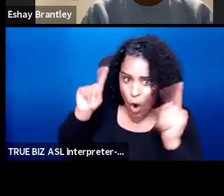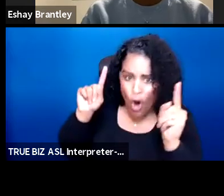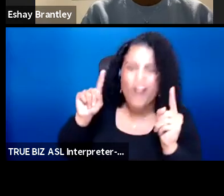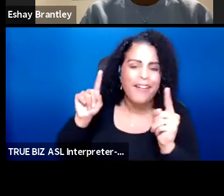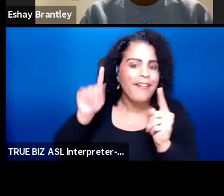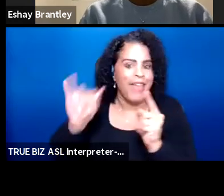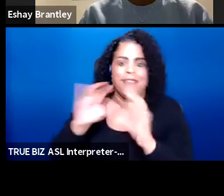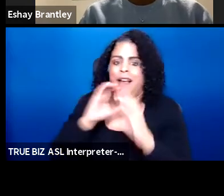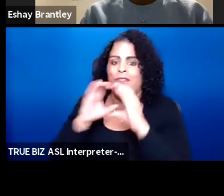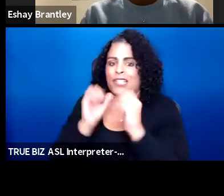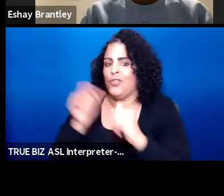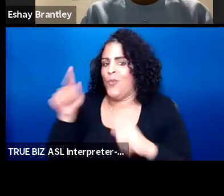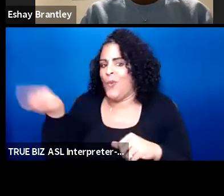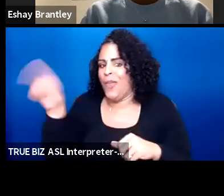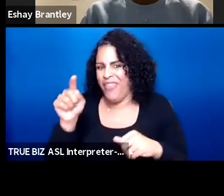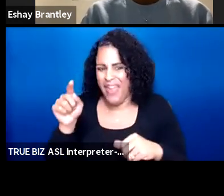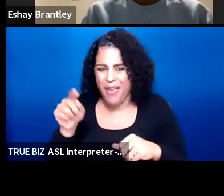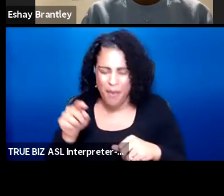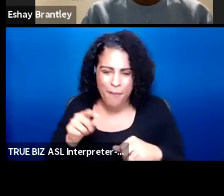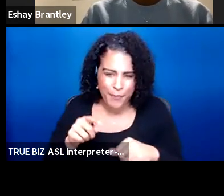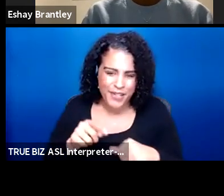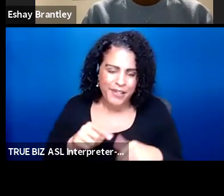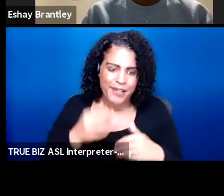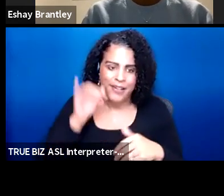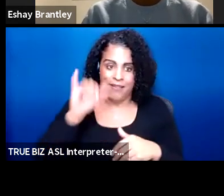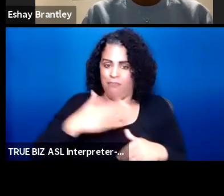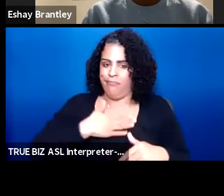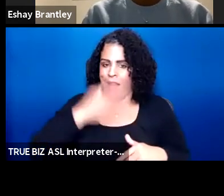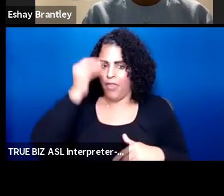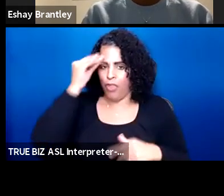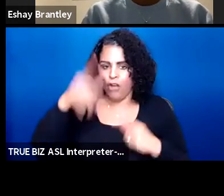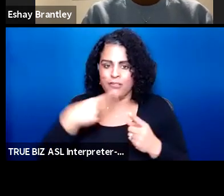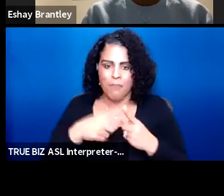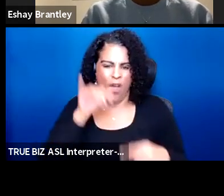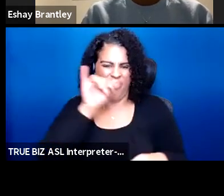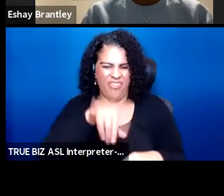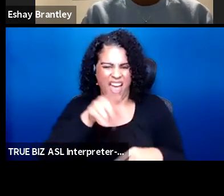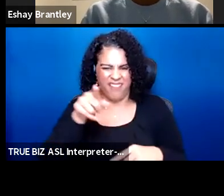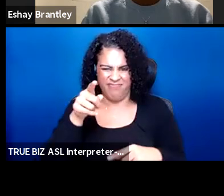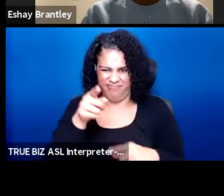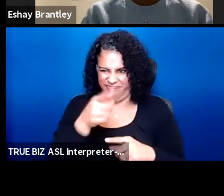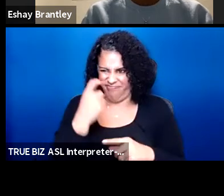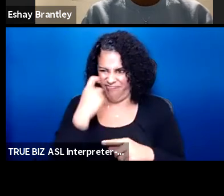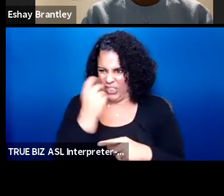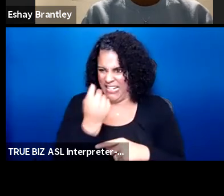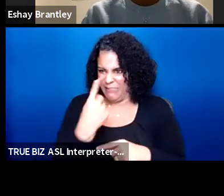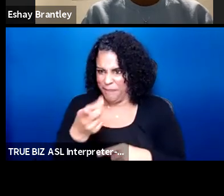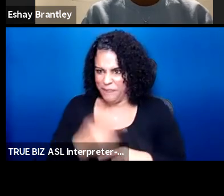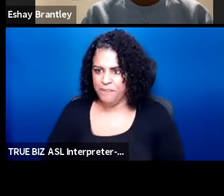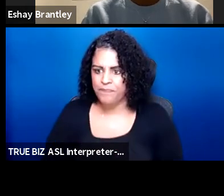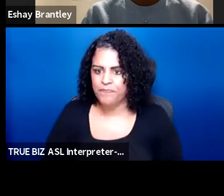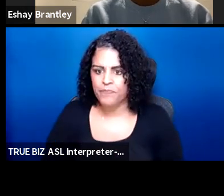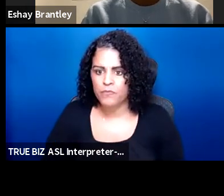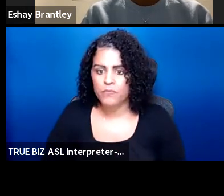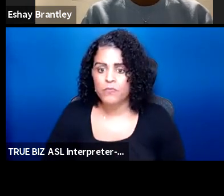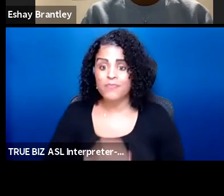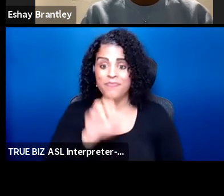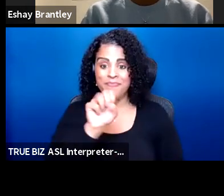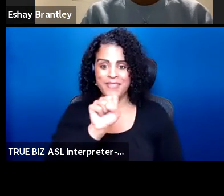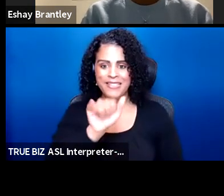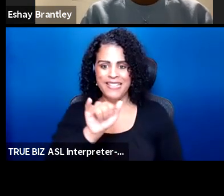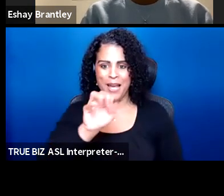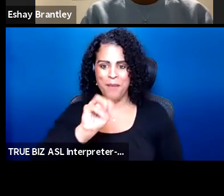conversation. So that's my thoughts on that question. So Well, Elise, I want to kick